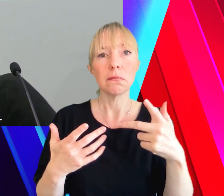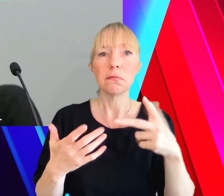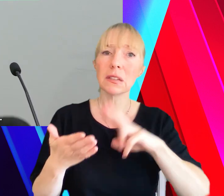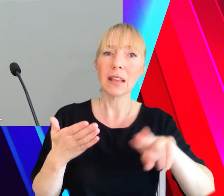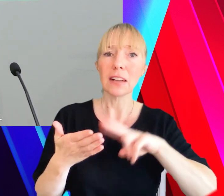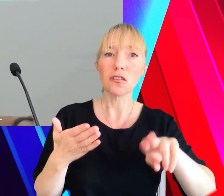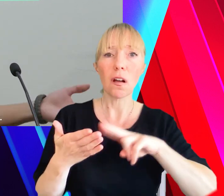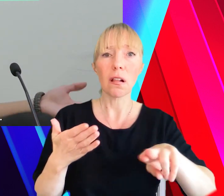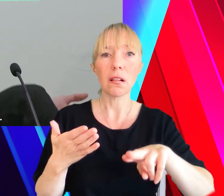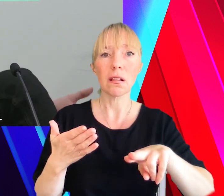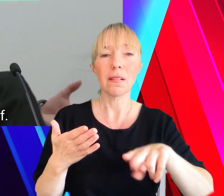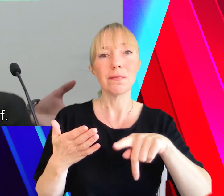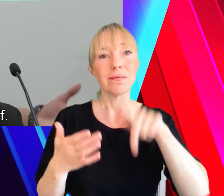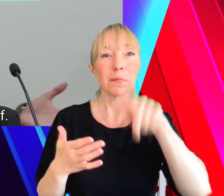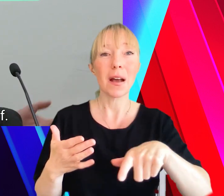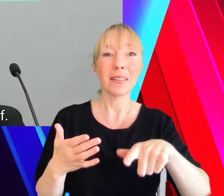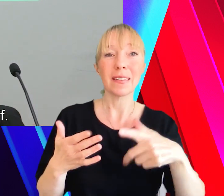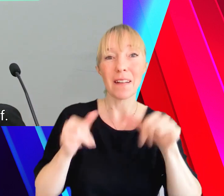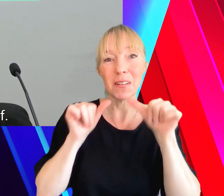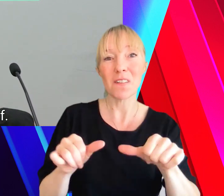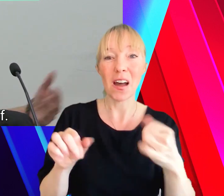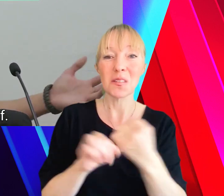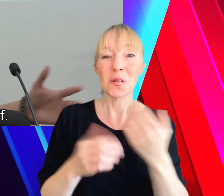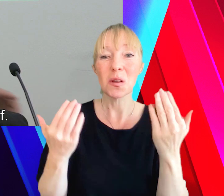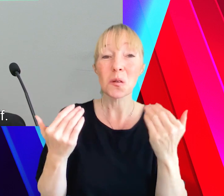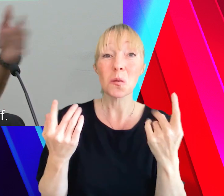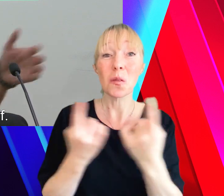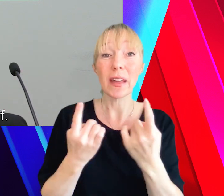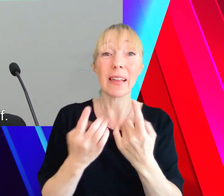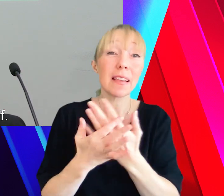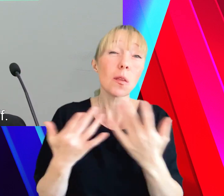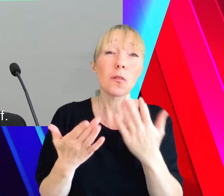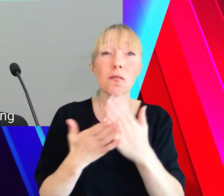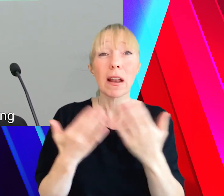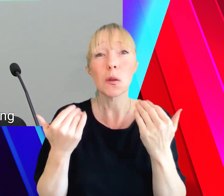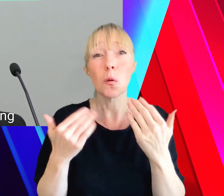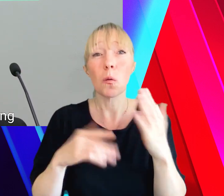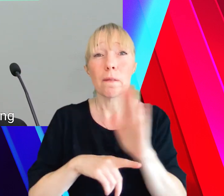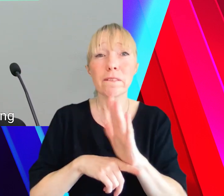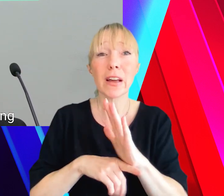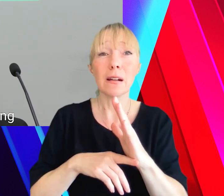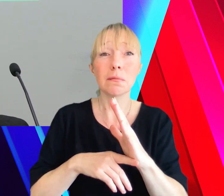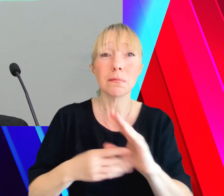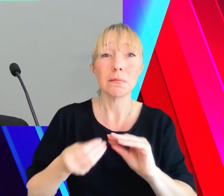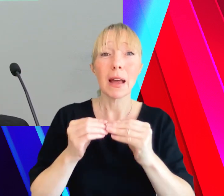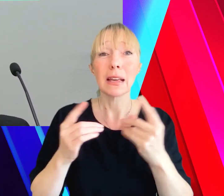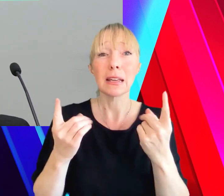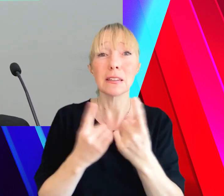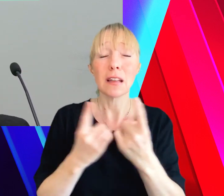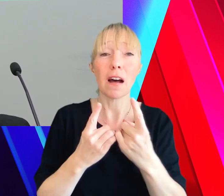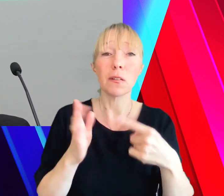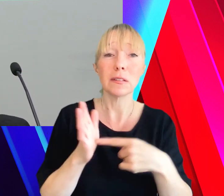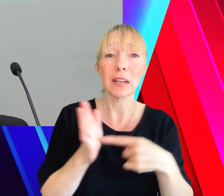doing stuff it's organic again, and you can see that it's like this person's having fun and doing cool stuff. And there's lots of really cool filmmaking stuff on